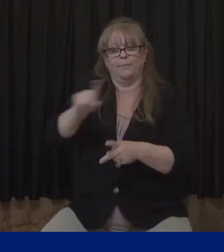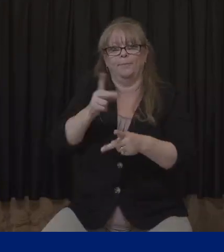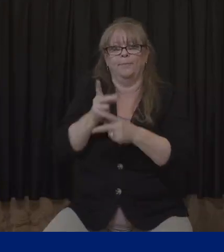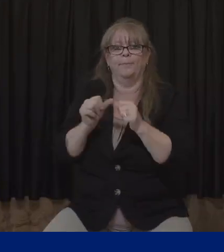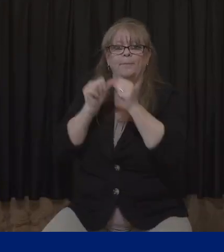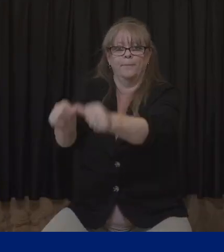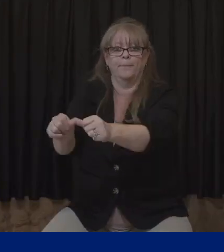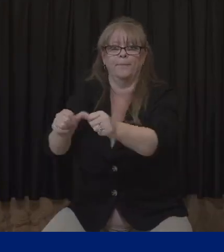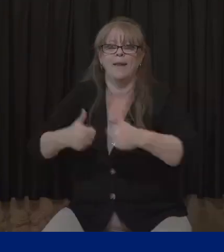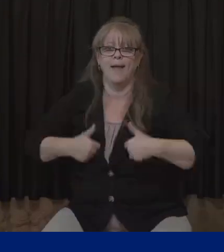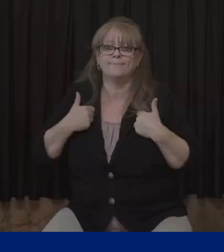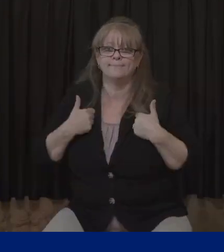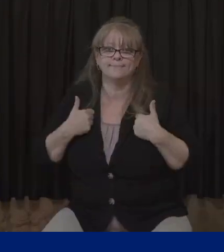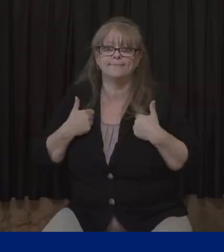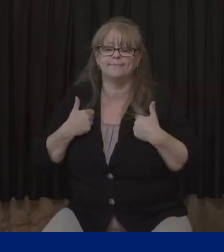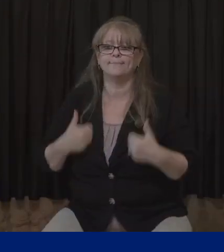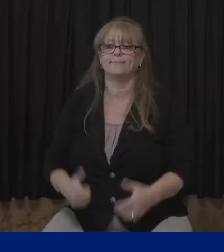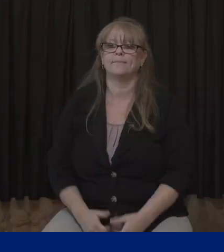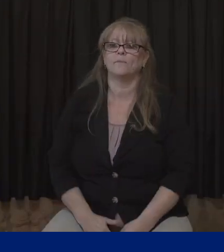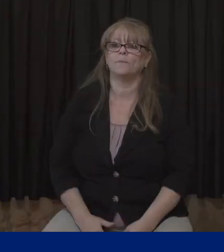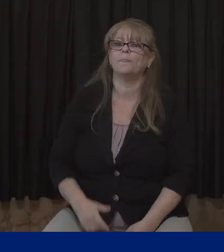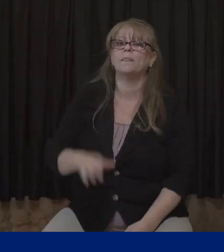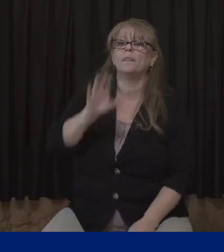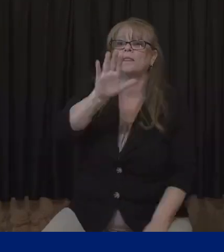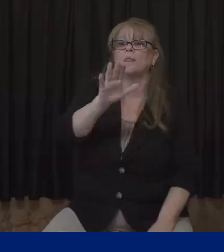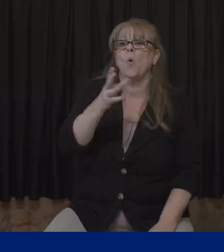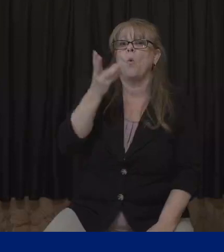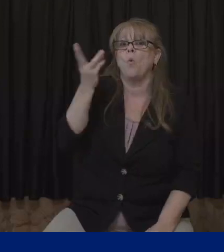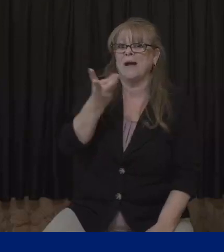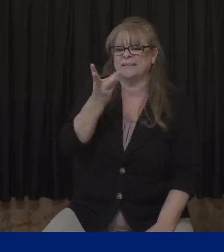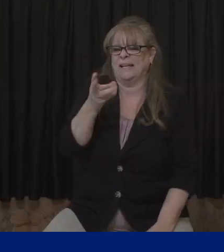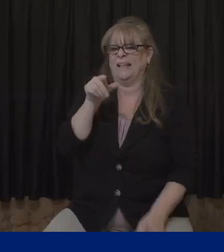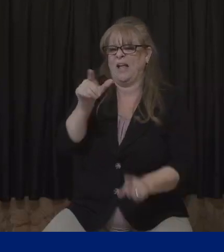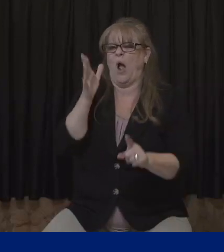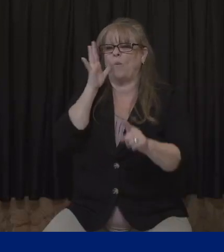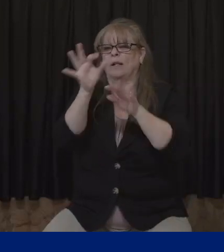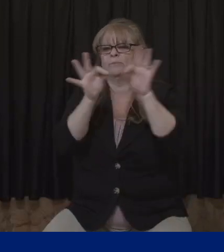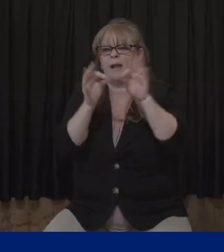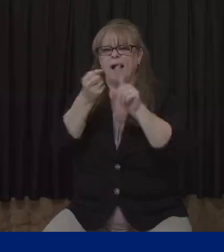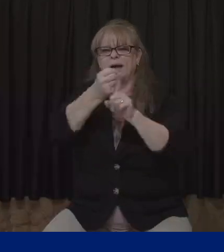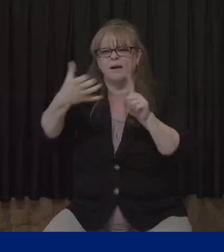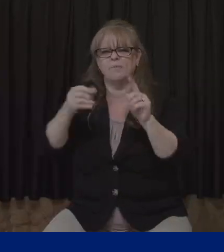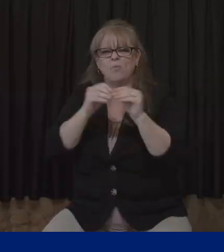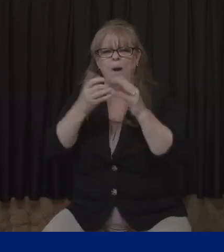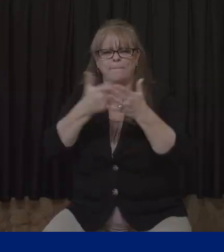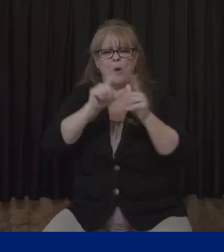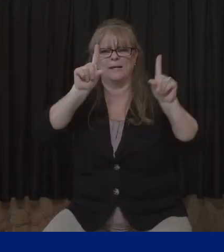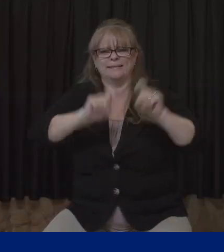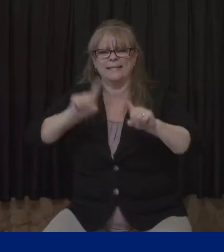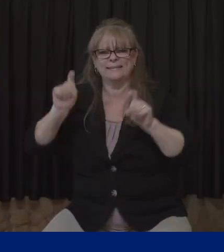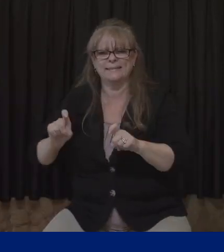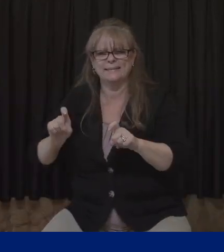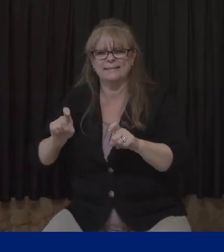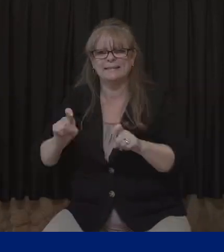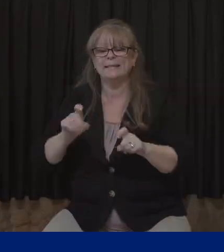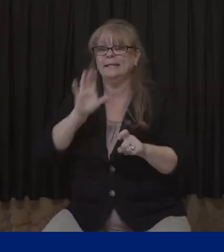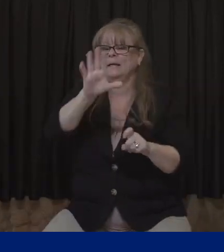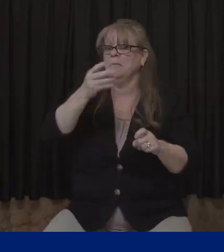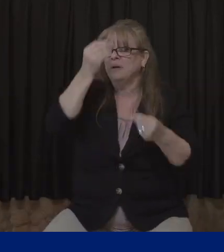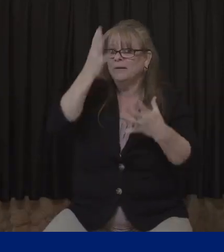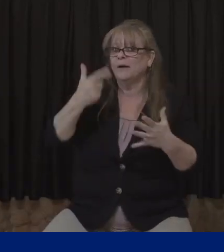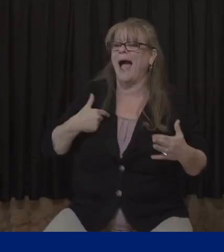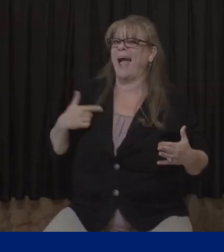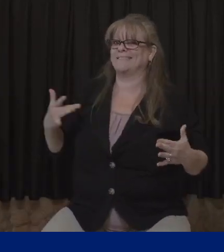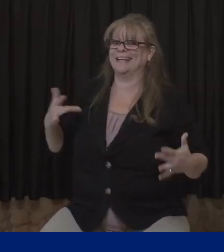to talk about testing for about half an hour. A lot of exciting news. It'll include the nursing home work and other work. I know everybody wants to see what is the state plan for